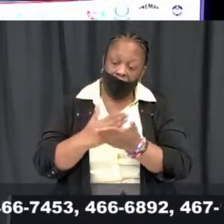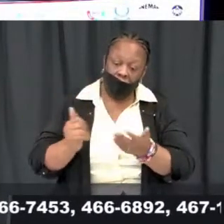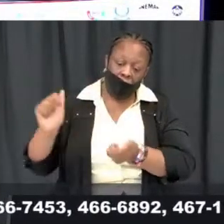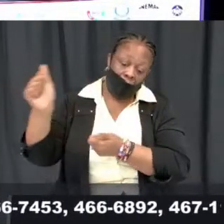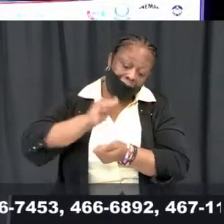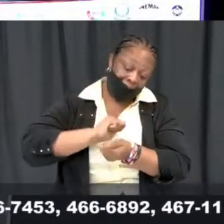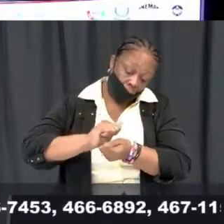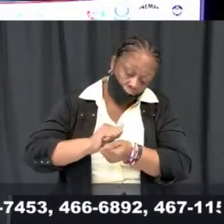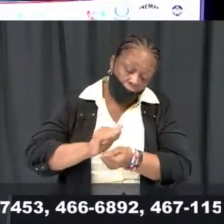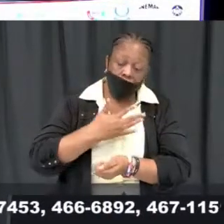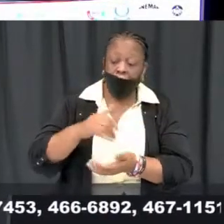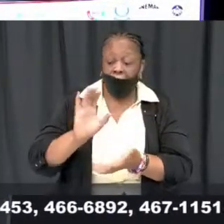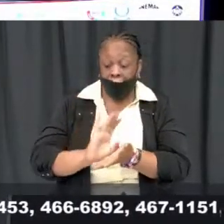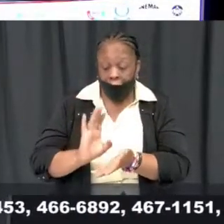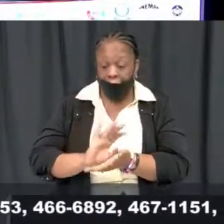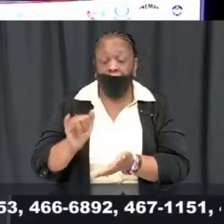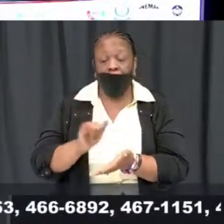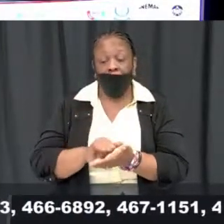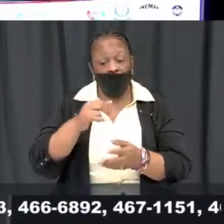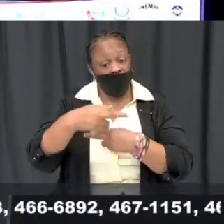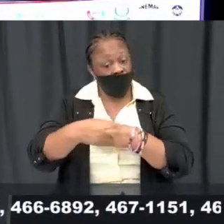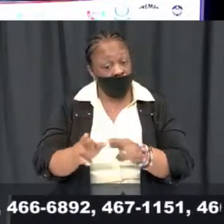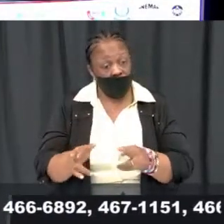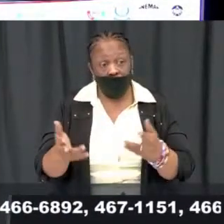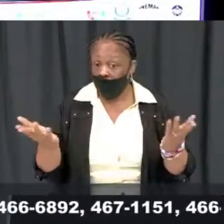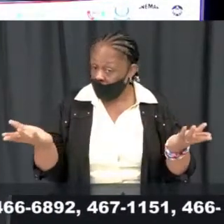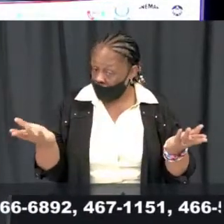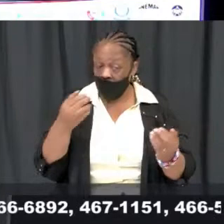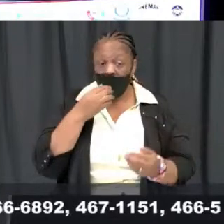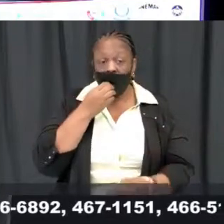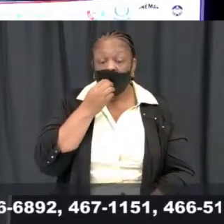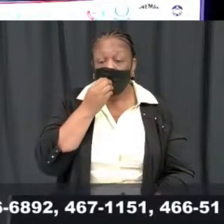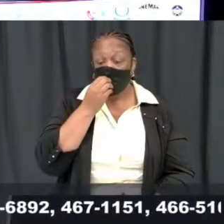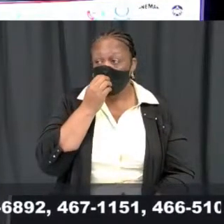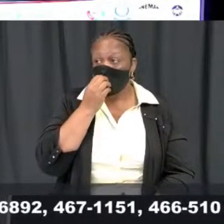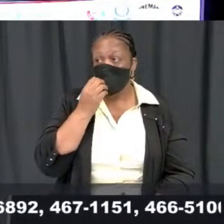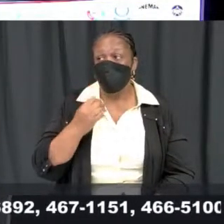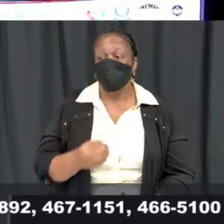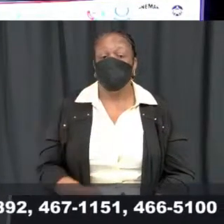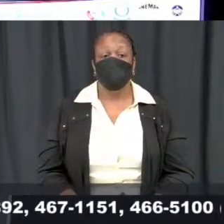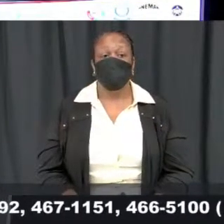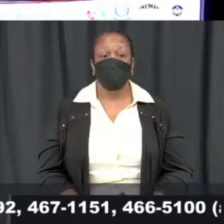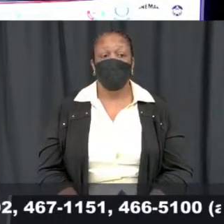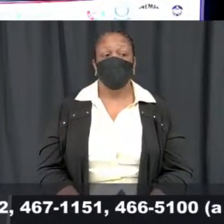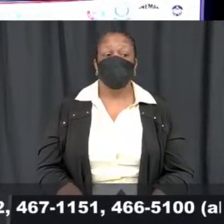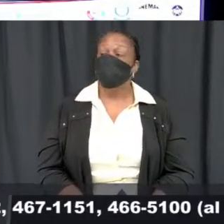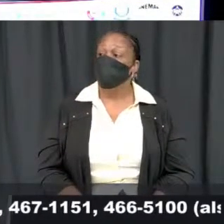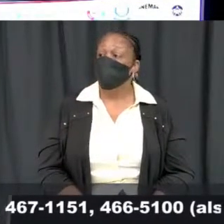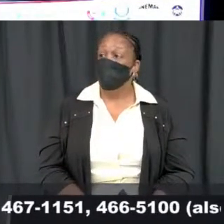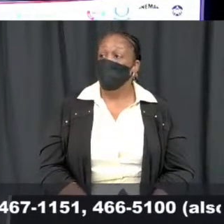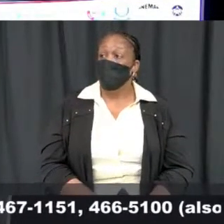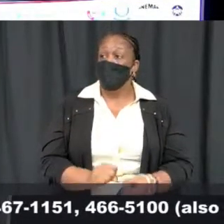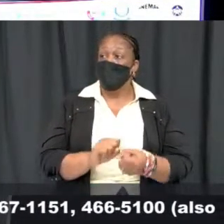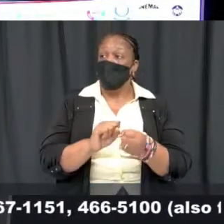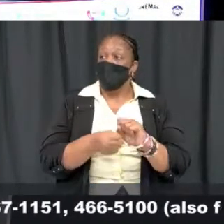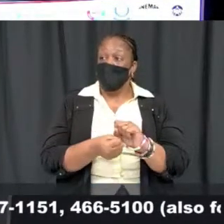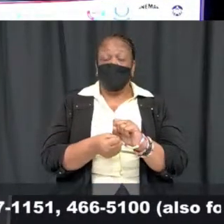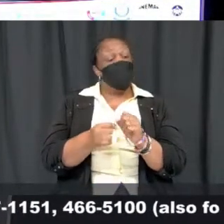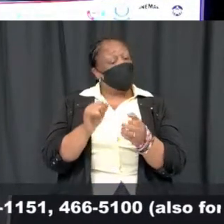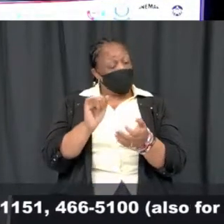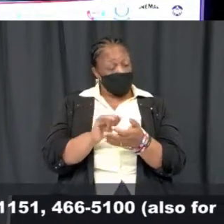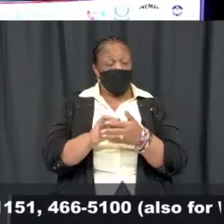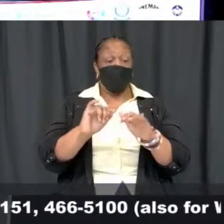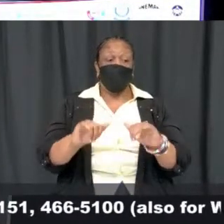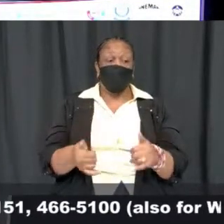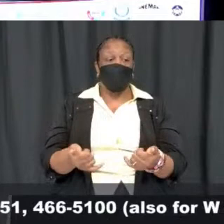of the responsibility of the government according to the contract that is there from TDC. So there you have it. That is how